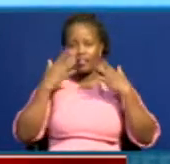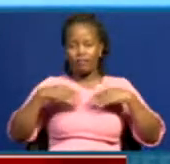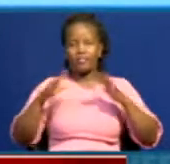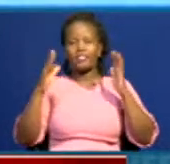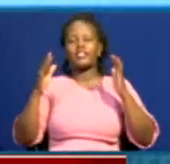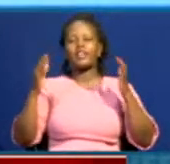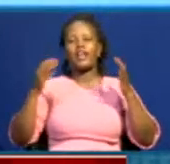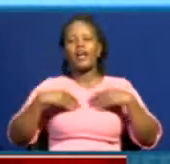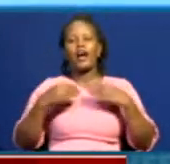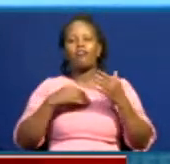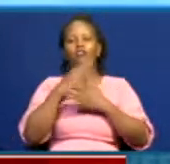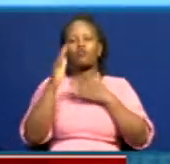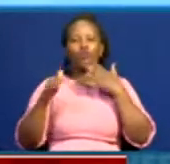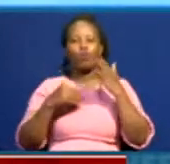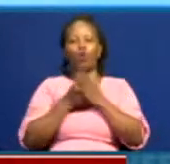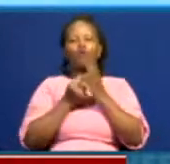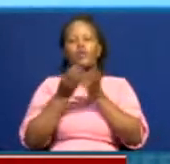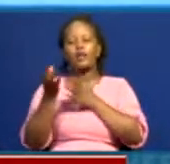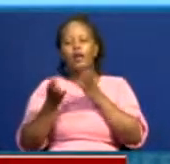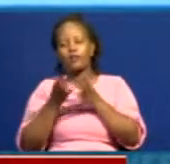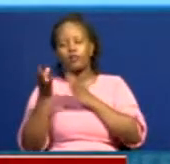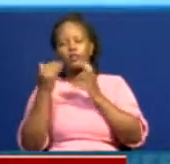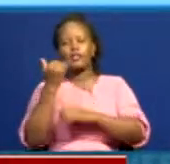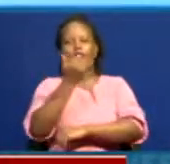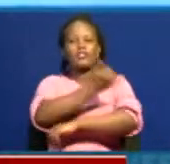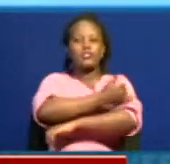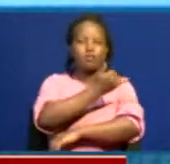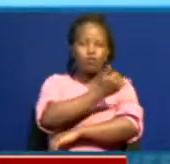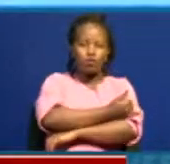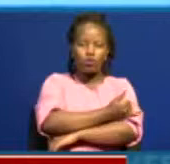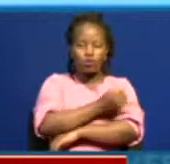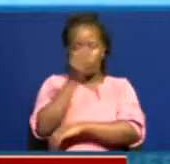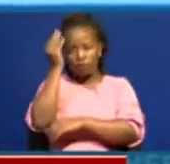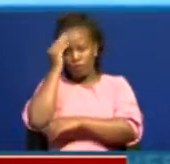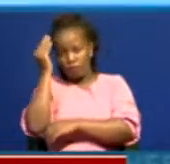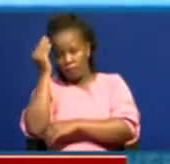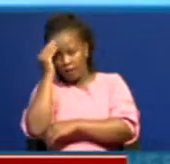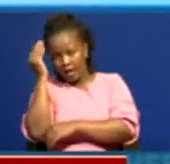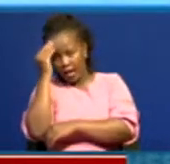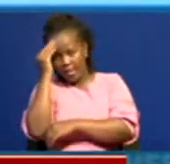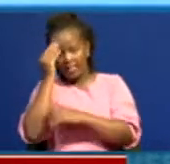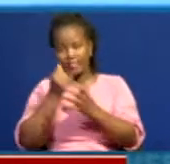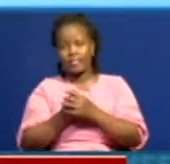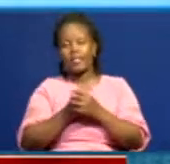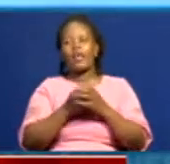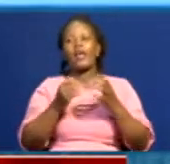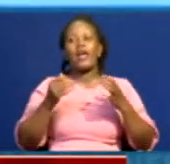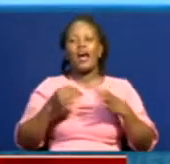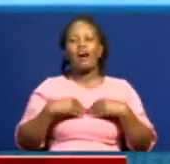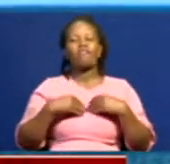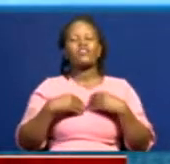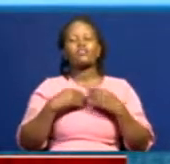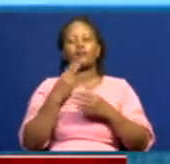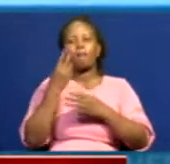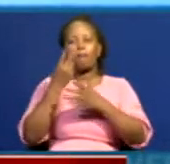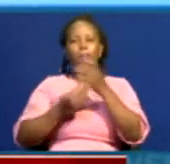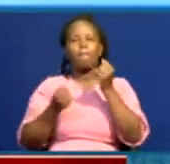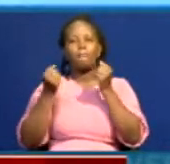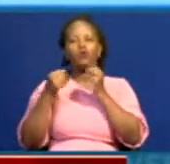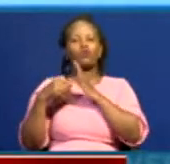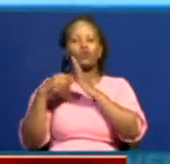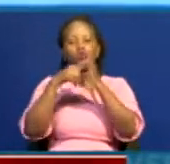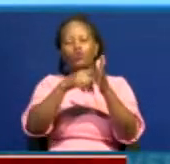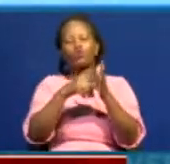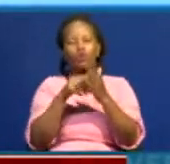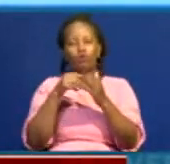the network of entrepreneurial institutions of learning, providing a bold signal of our